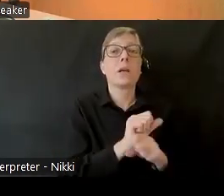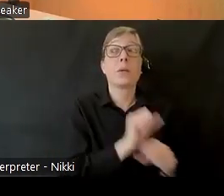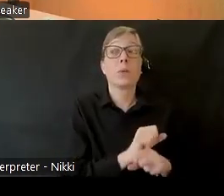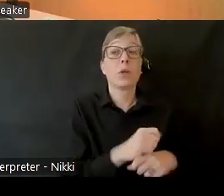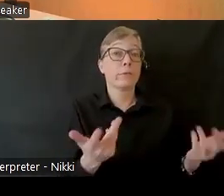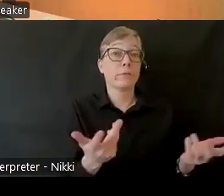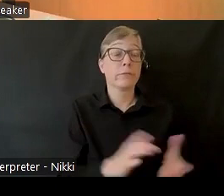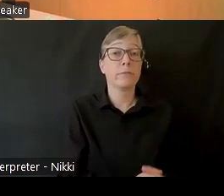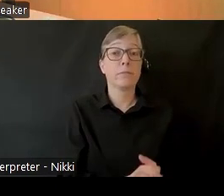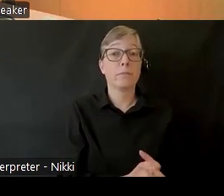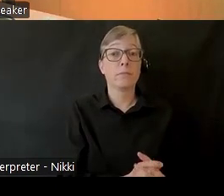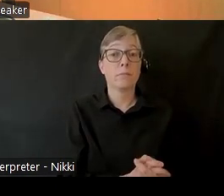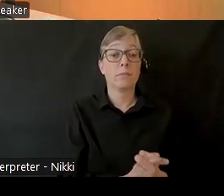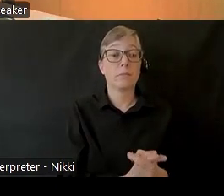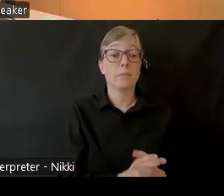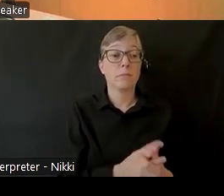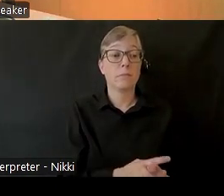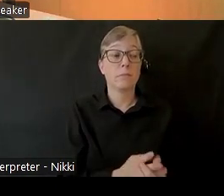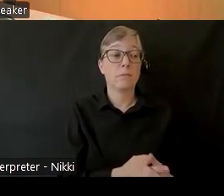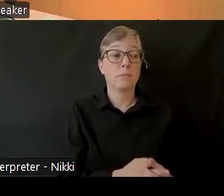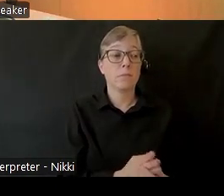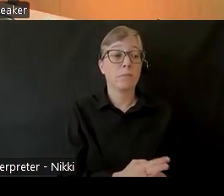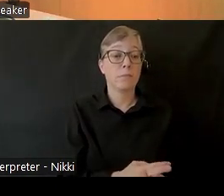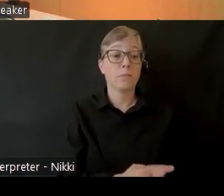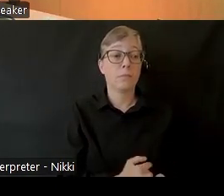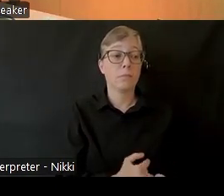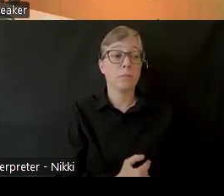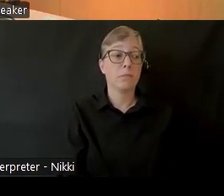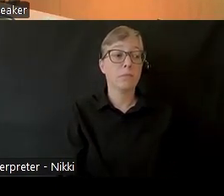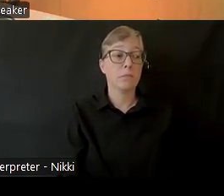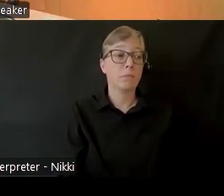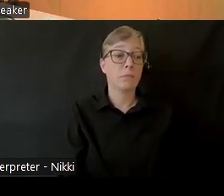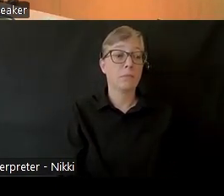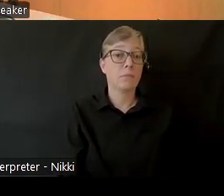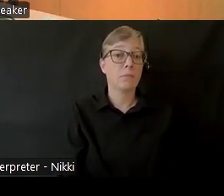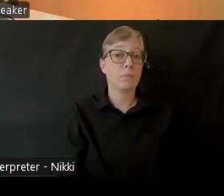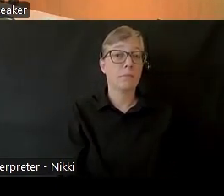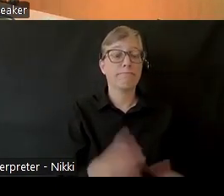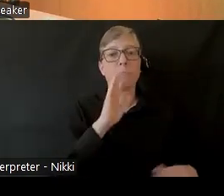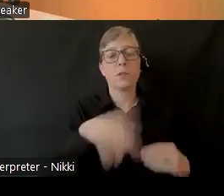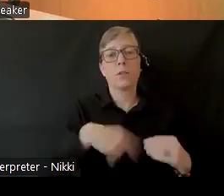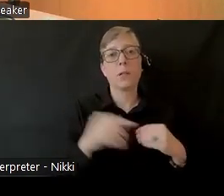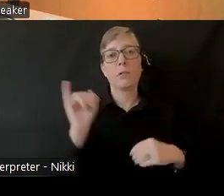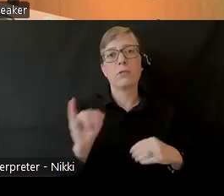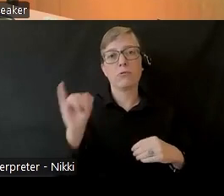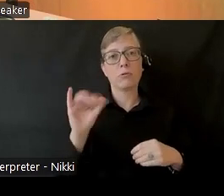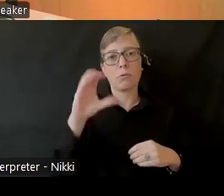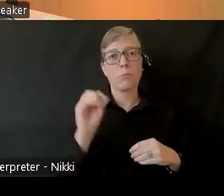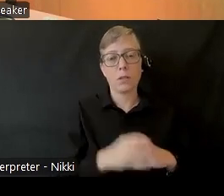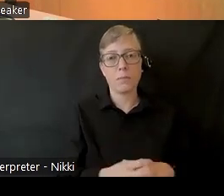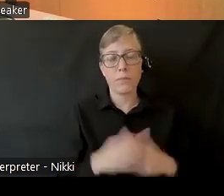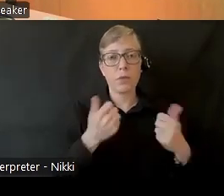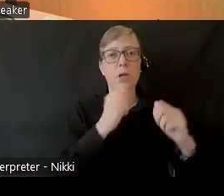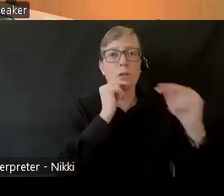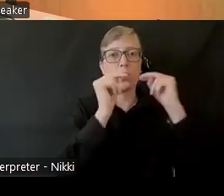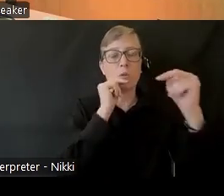So it's when you go so I'm talking as an insurance company, okay? When you go and try to